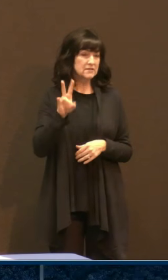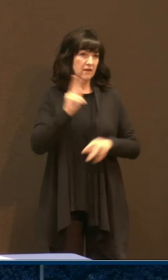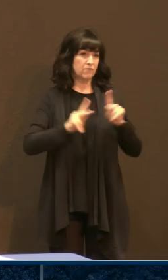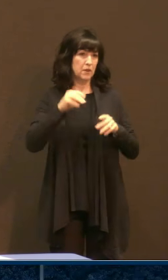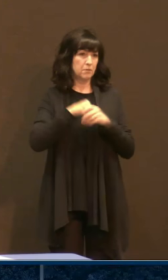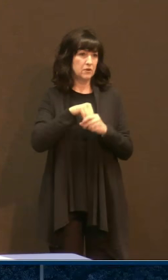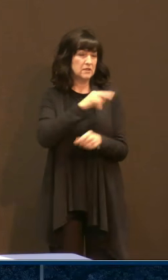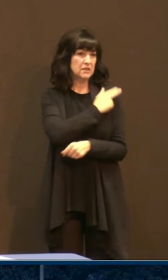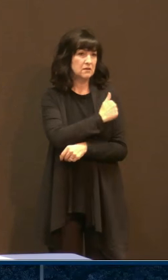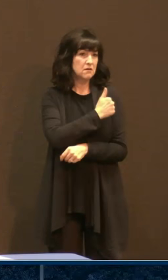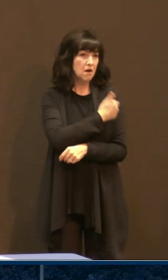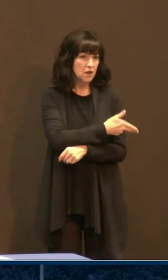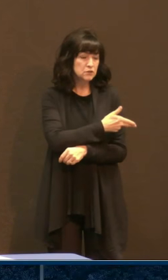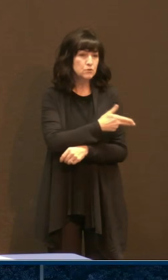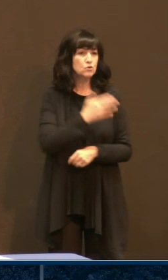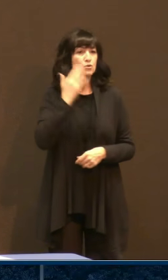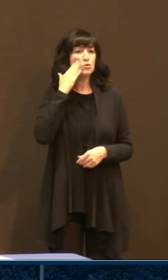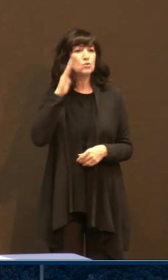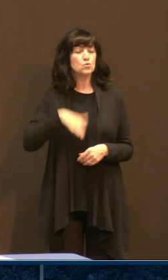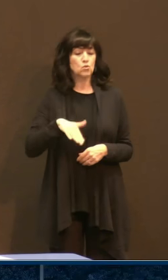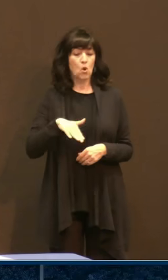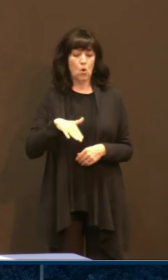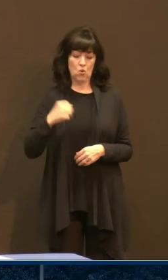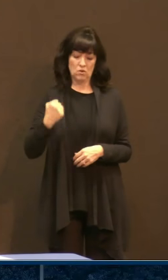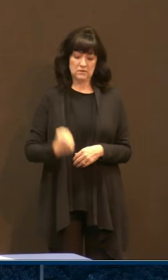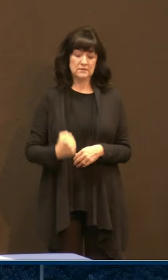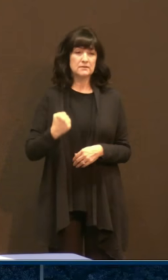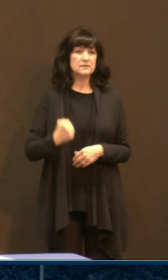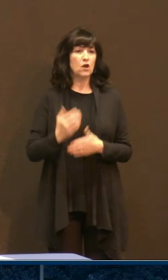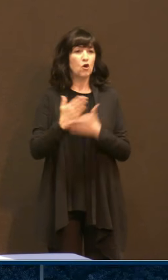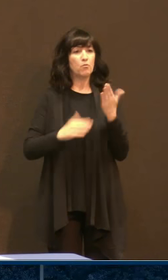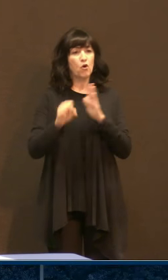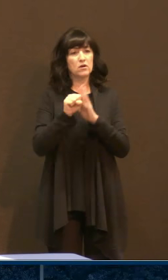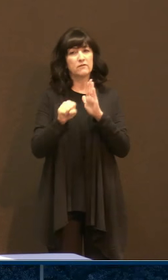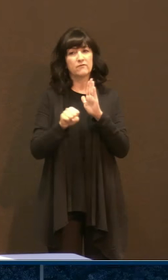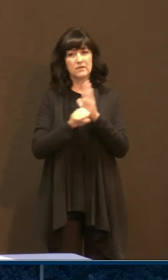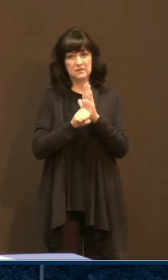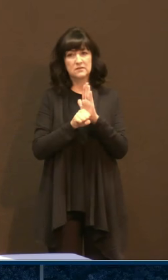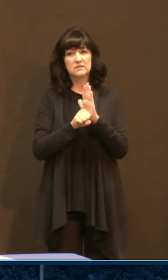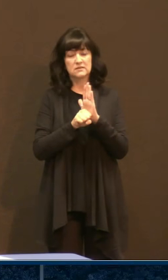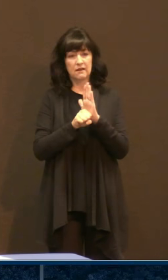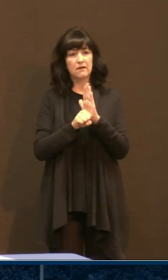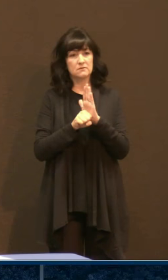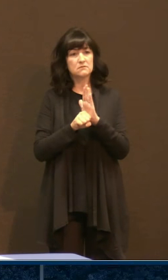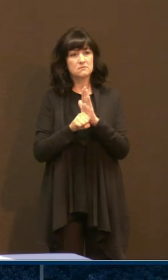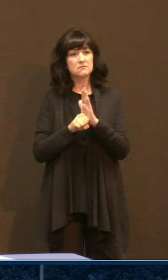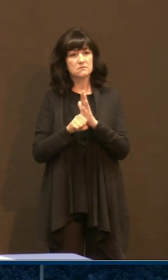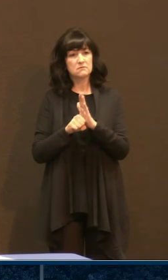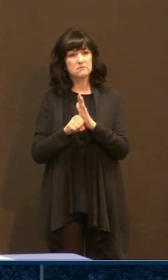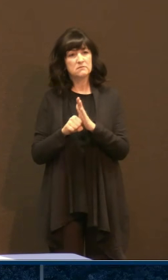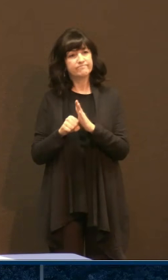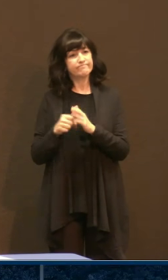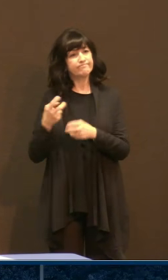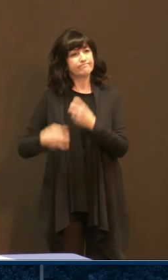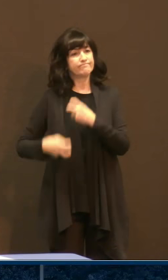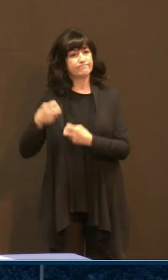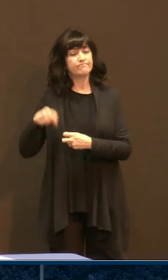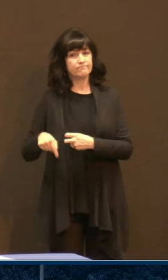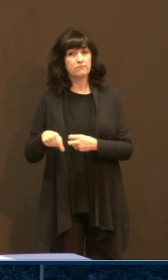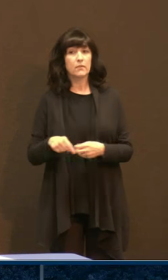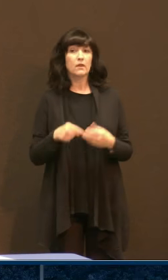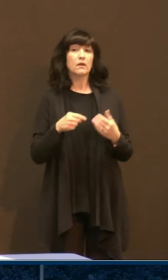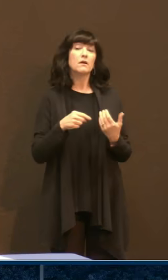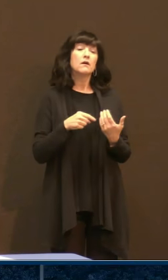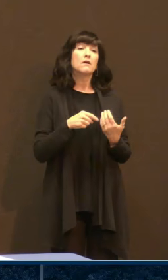in the lower part of our state. Over 1,700 cases in Newcastle County now,